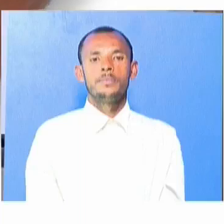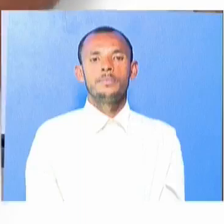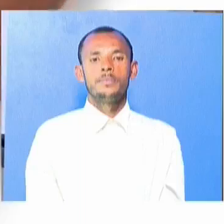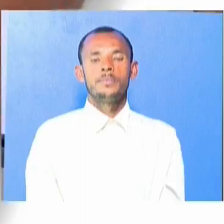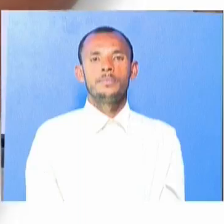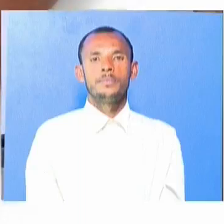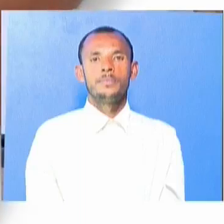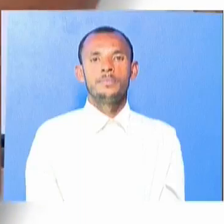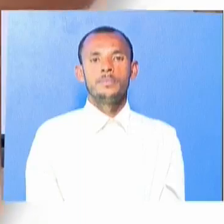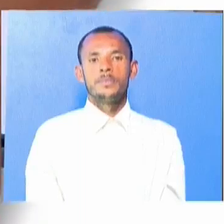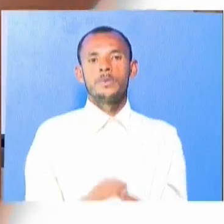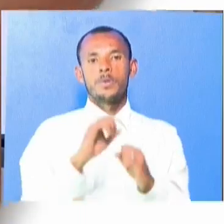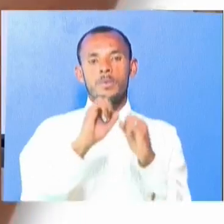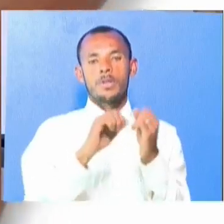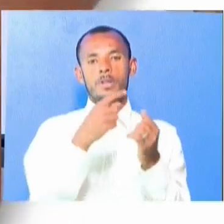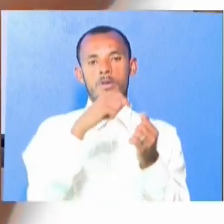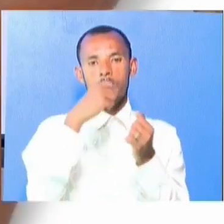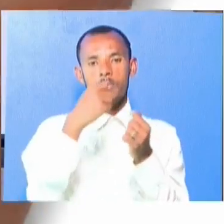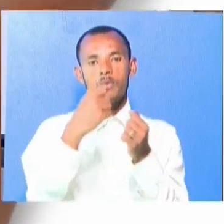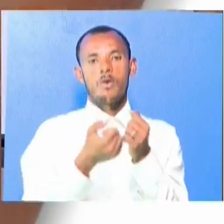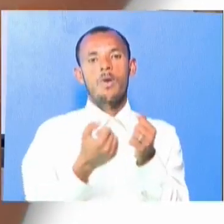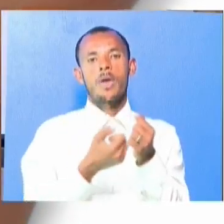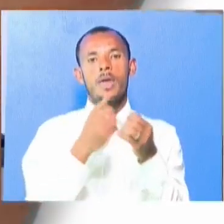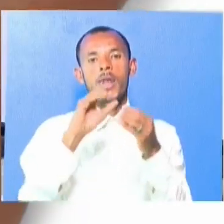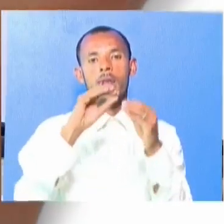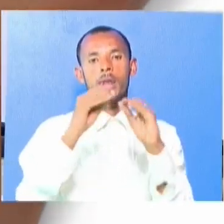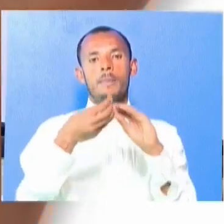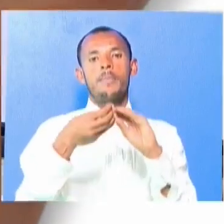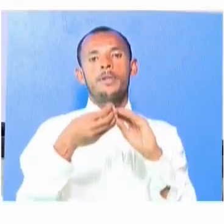The following numbers.